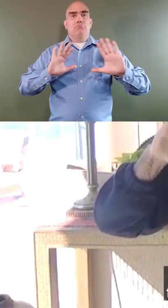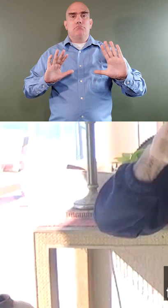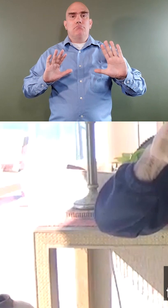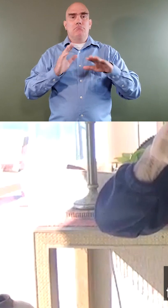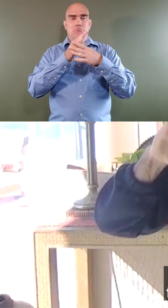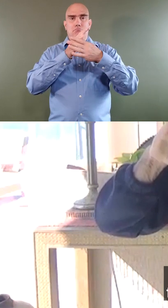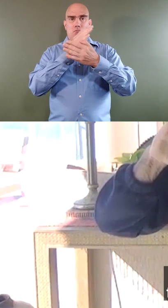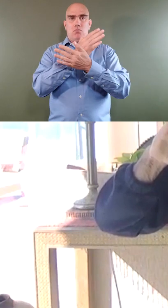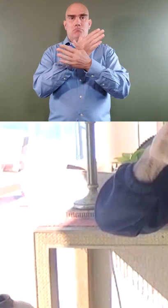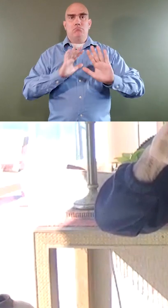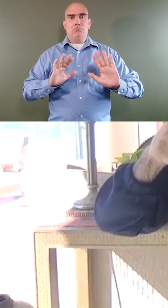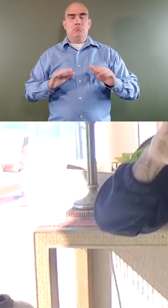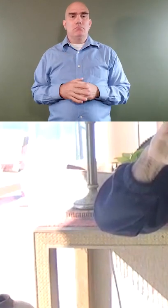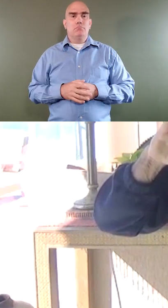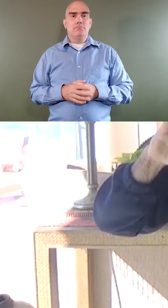behind it.